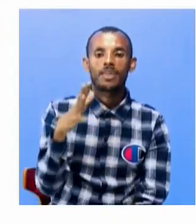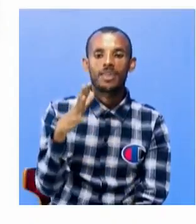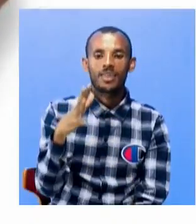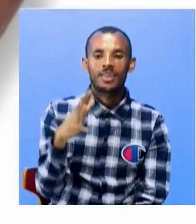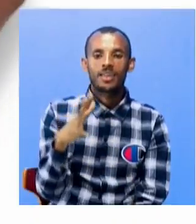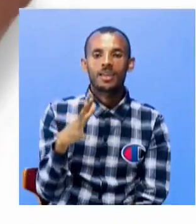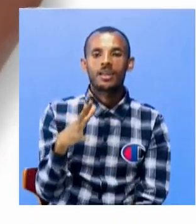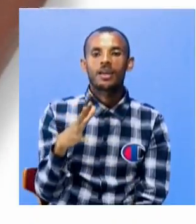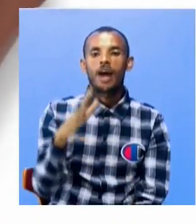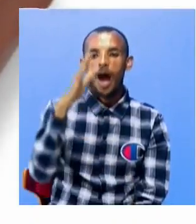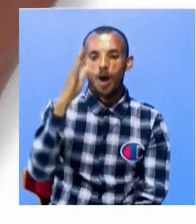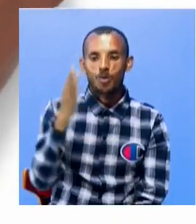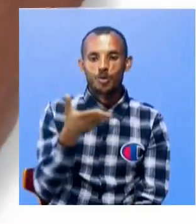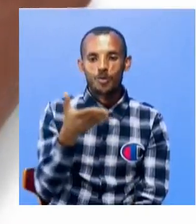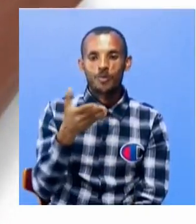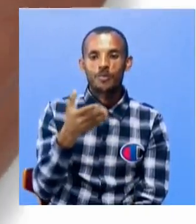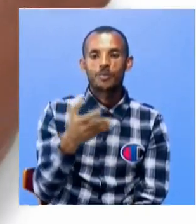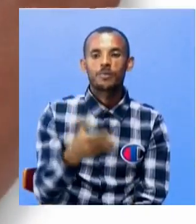out of